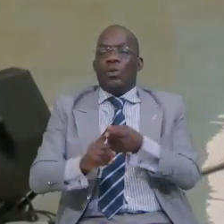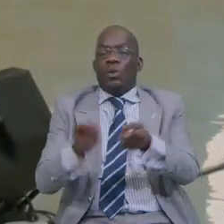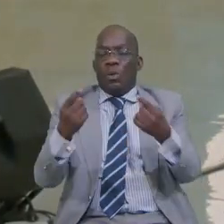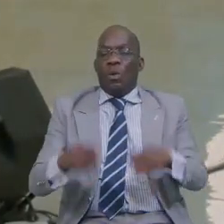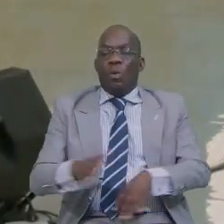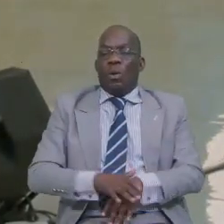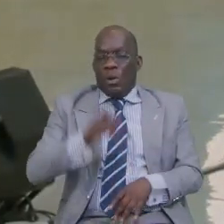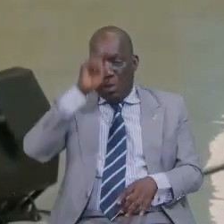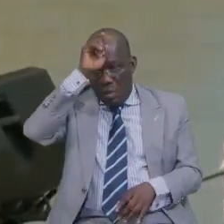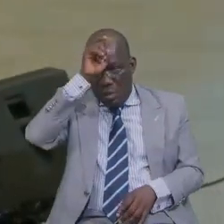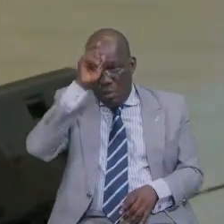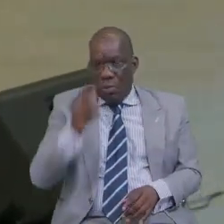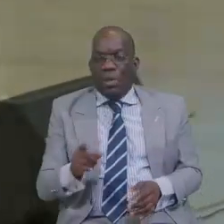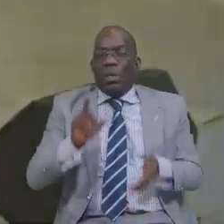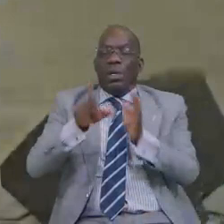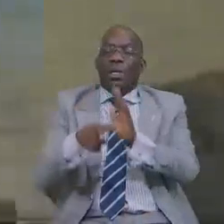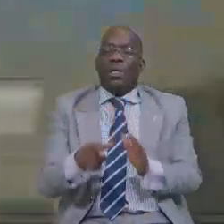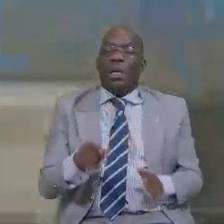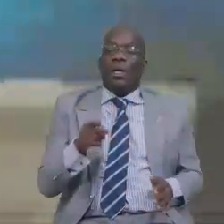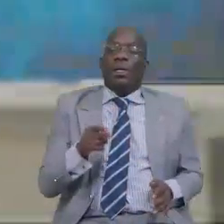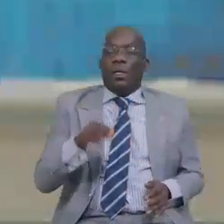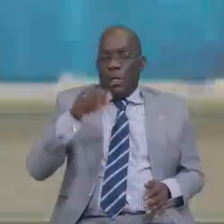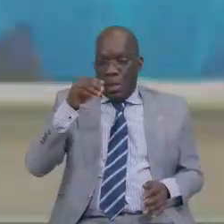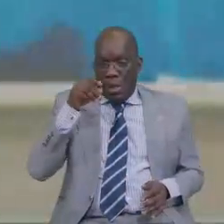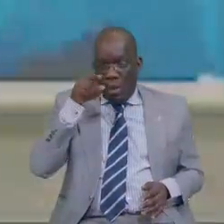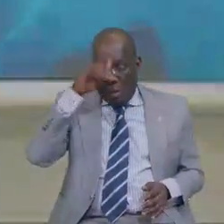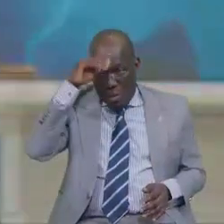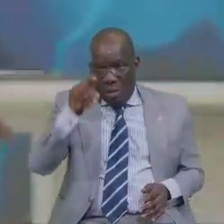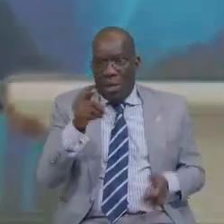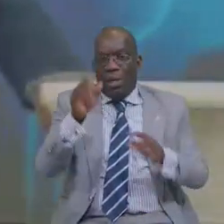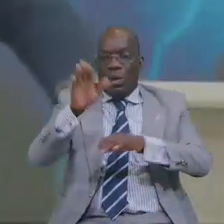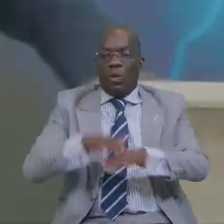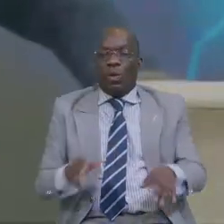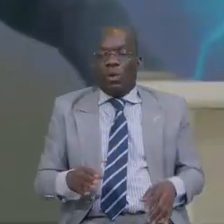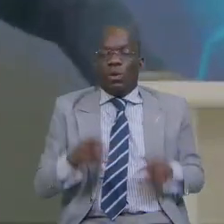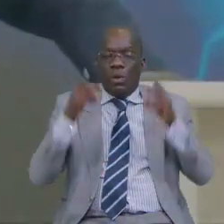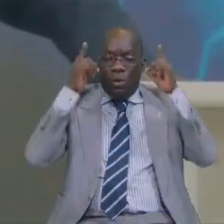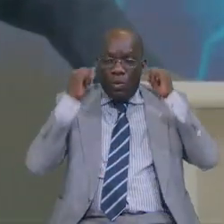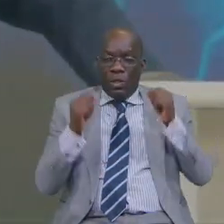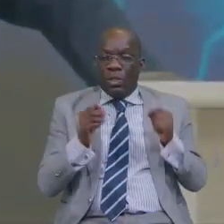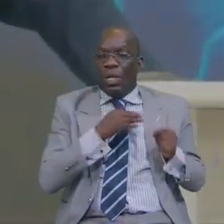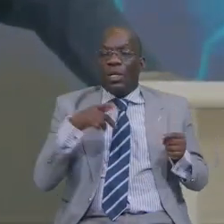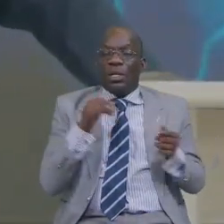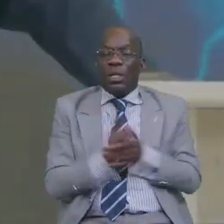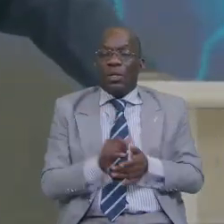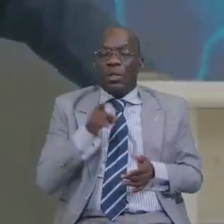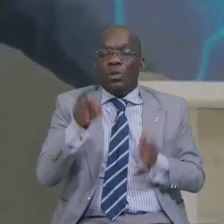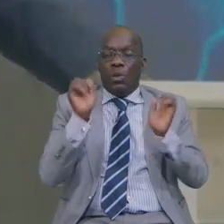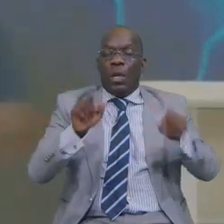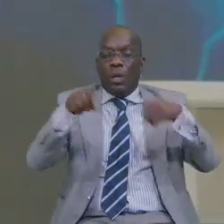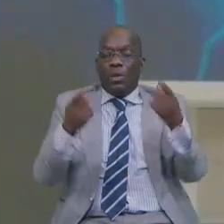And eventually he called Moses and said, you can go. And as you go, pray for